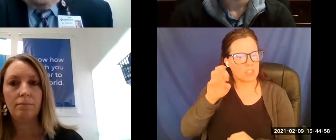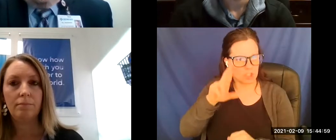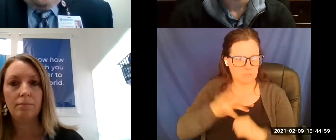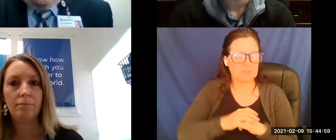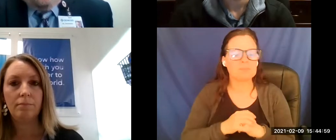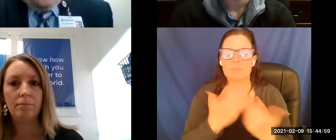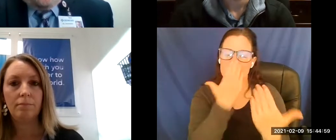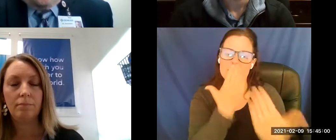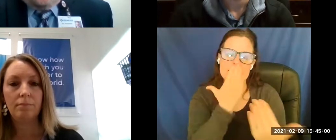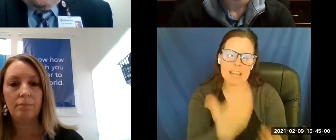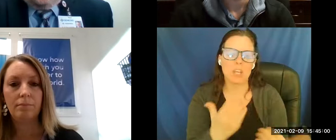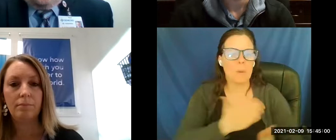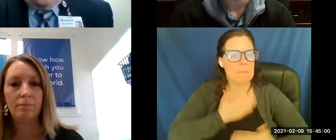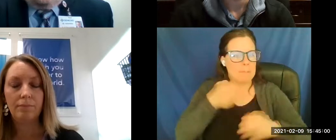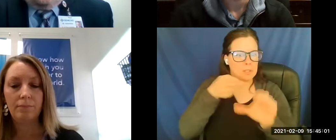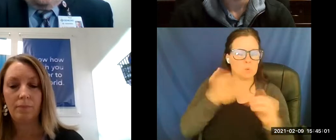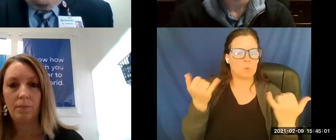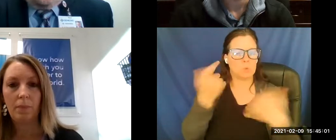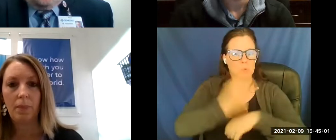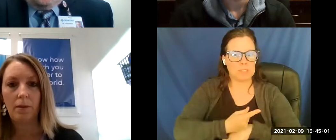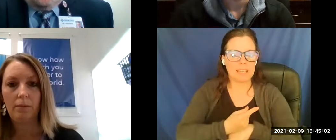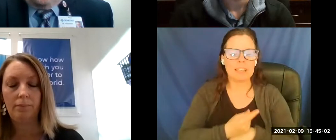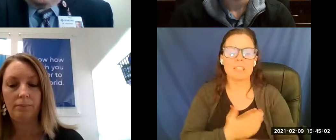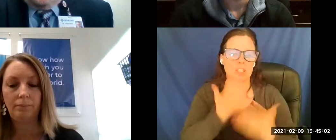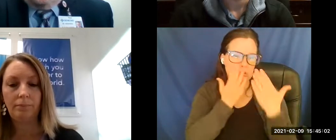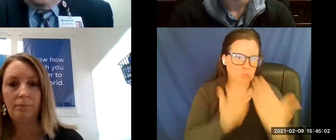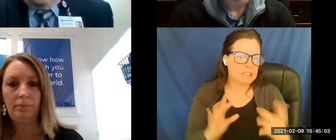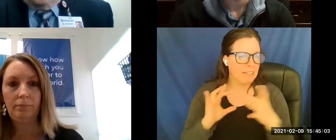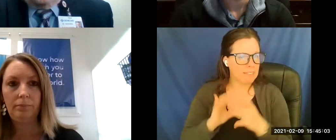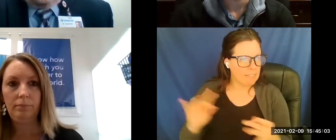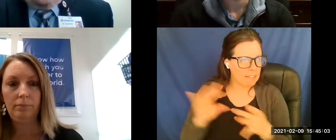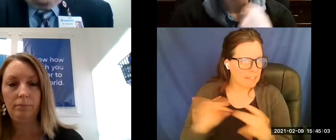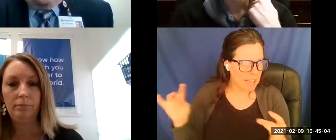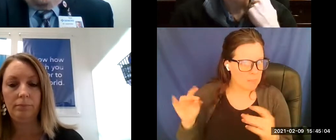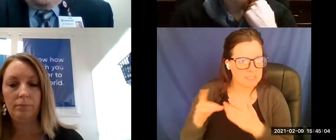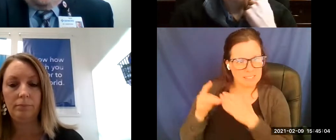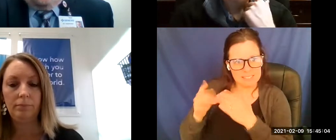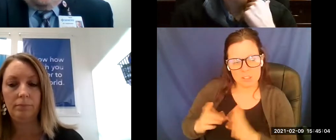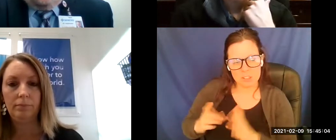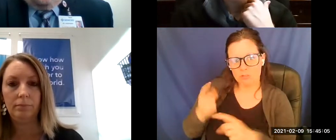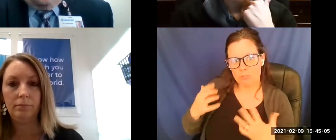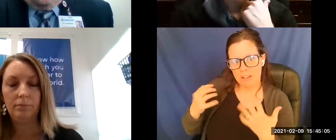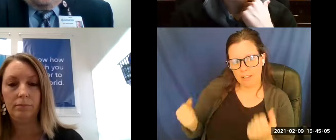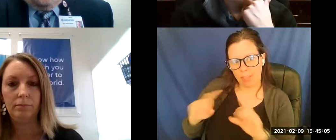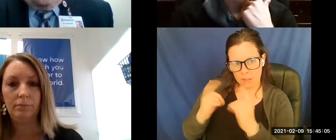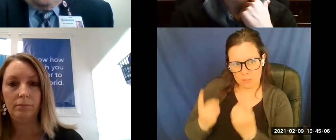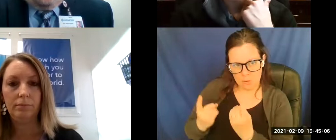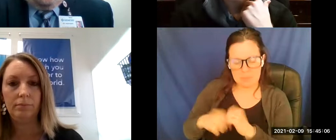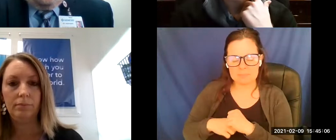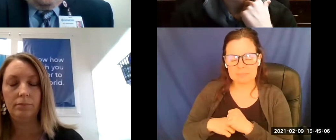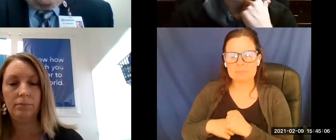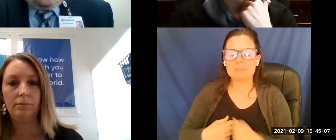Thank you. I'm happy to join today, and I appreciate the comments by the leaders from the health department. And I